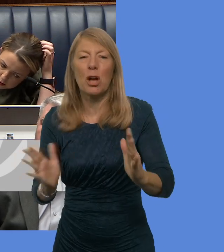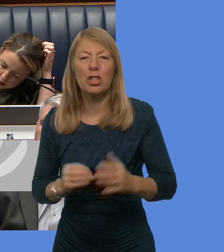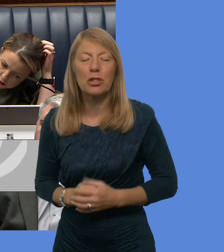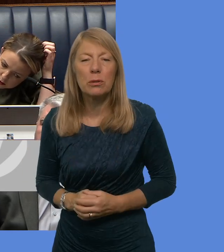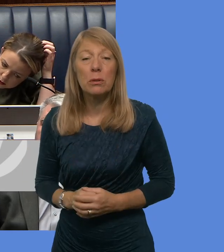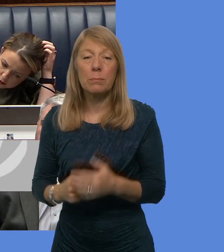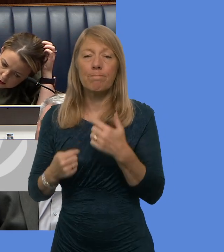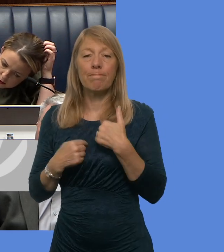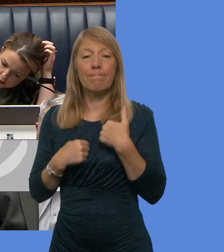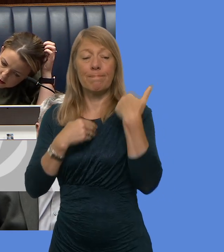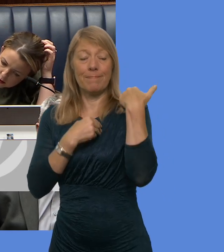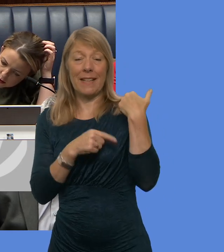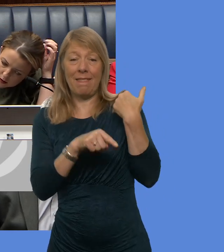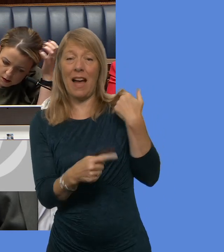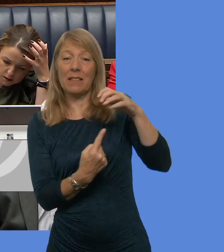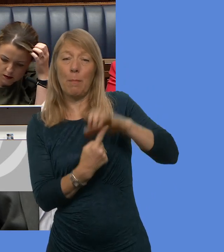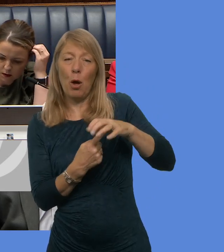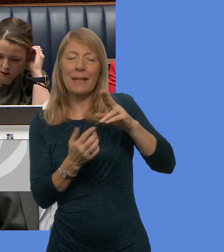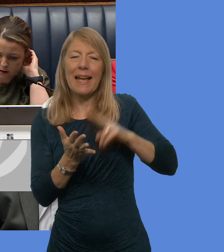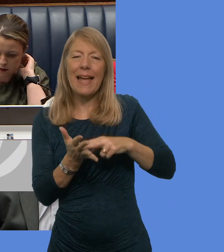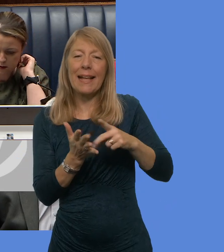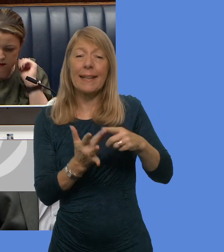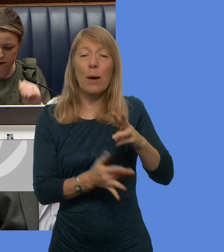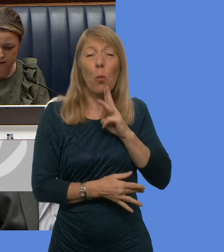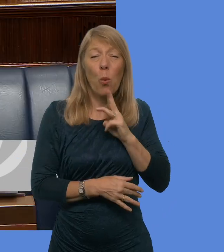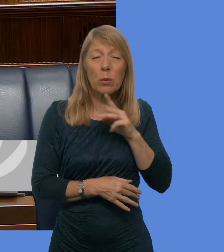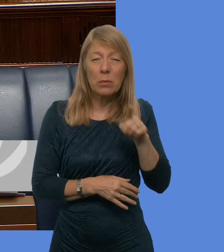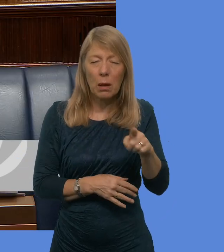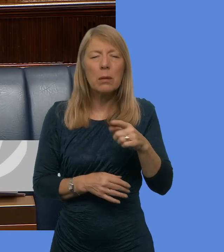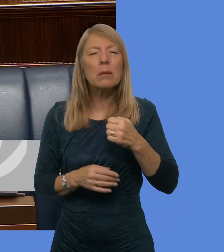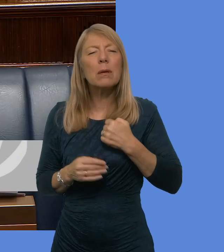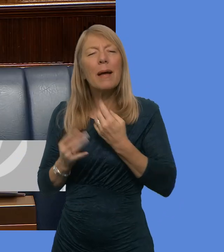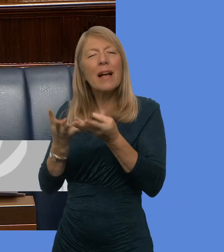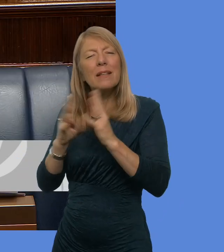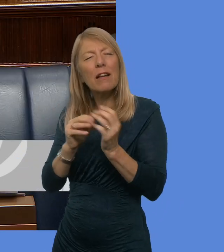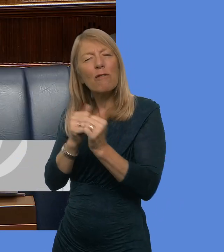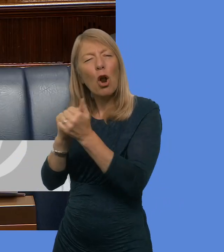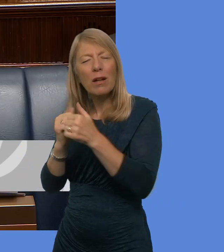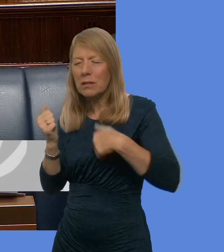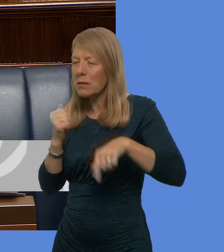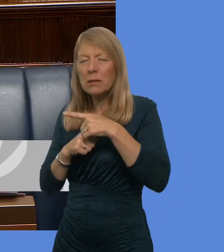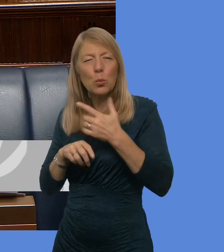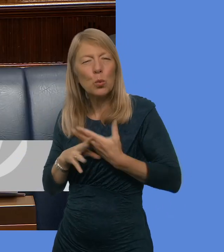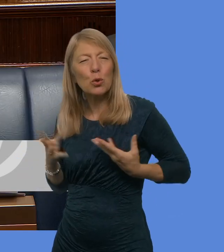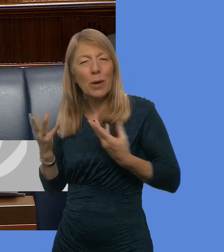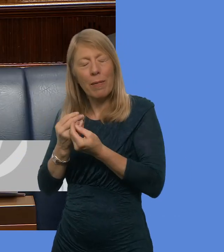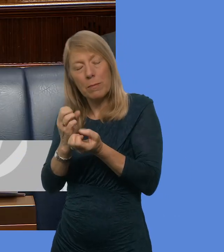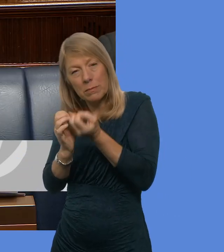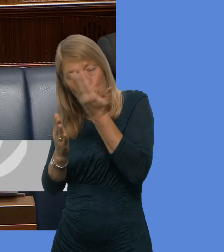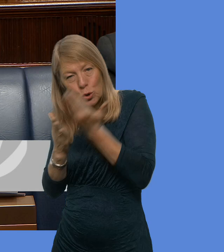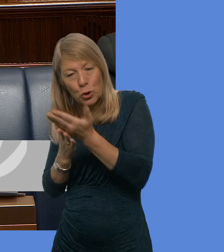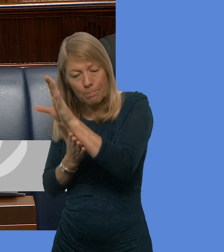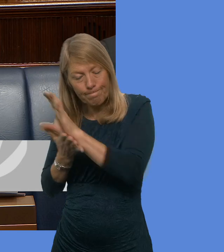for NI Water, I am working with my executive colleagues and others about ensuring that we have proper funding for NI Water to put in place the wastewater treatment